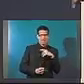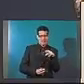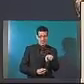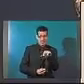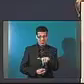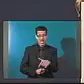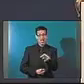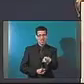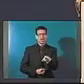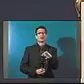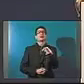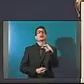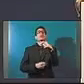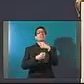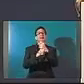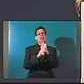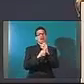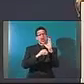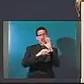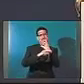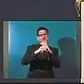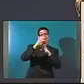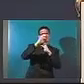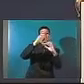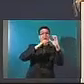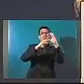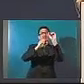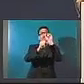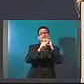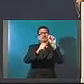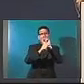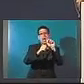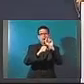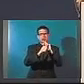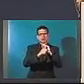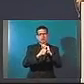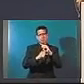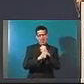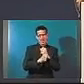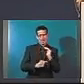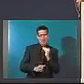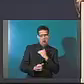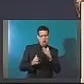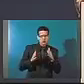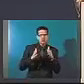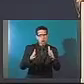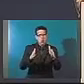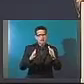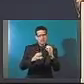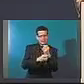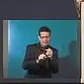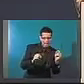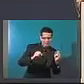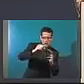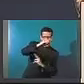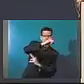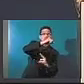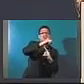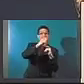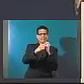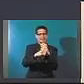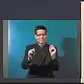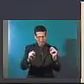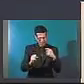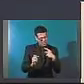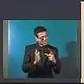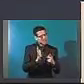committee is creating construction jobs in the private sector by making our roads and bridges safer. I helped double